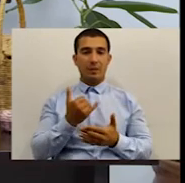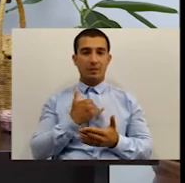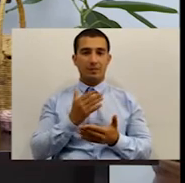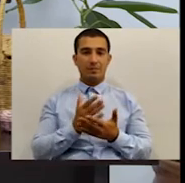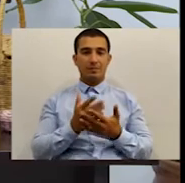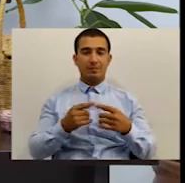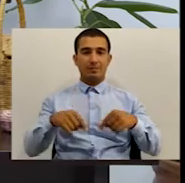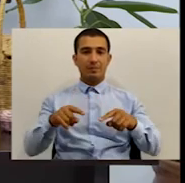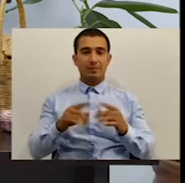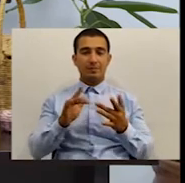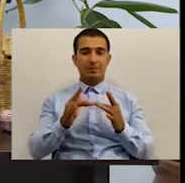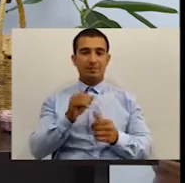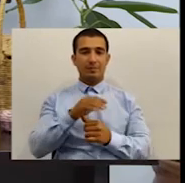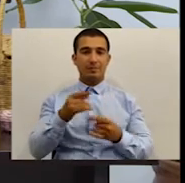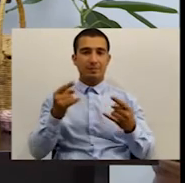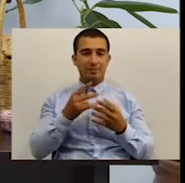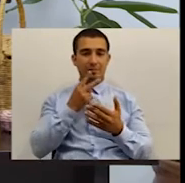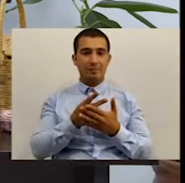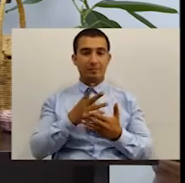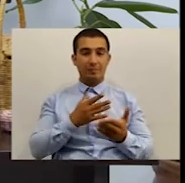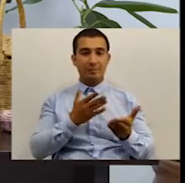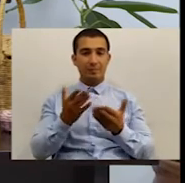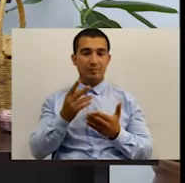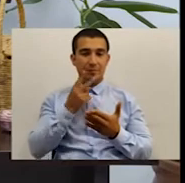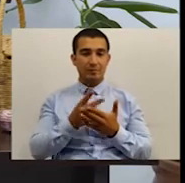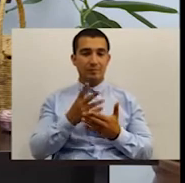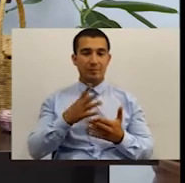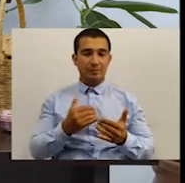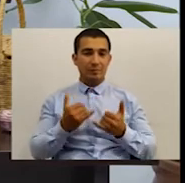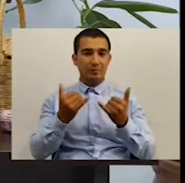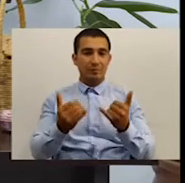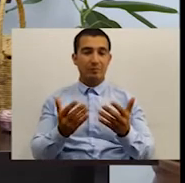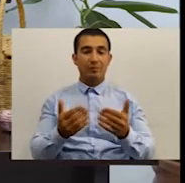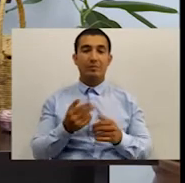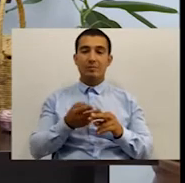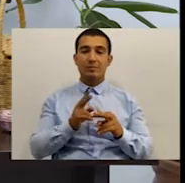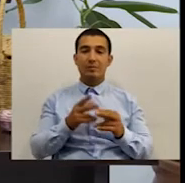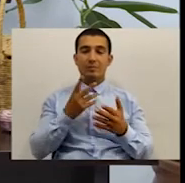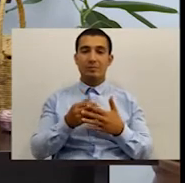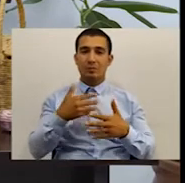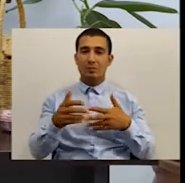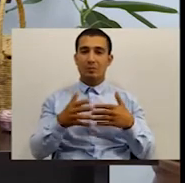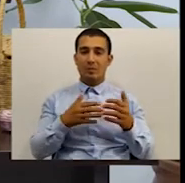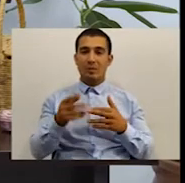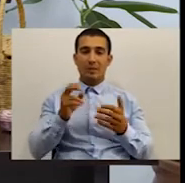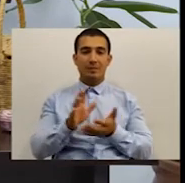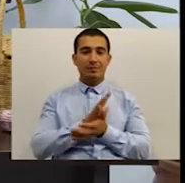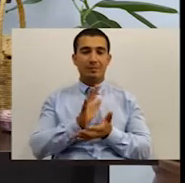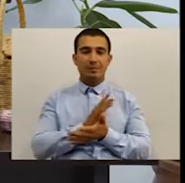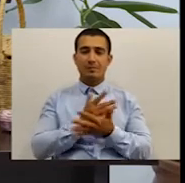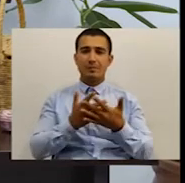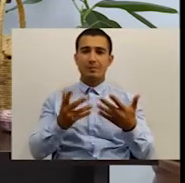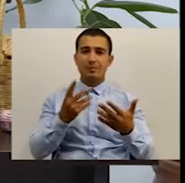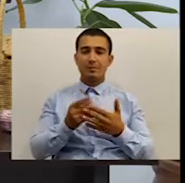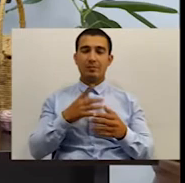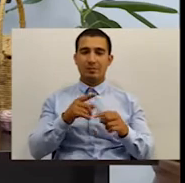to'garakka marhamat. Bugun gazetadan buyumlar yasash mavzusi qalamdor to'qish.